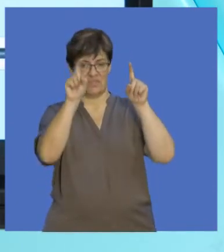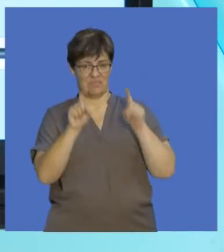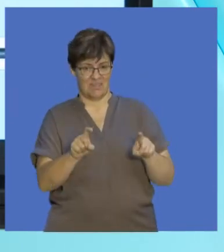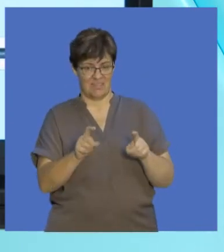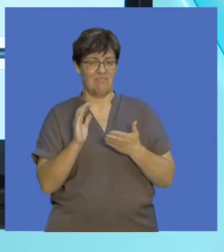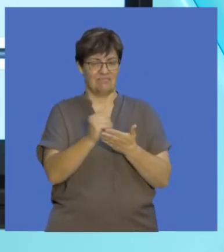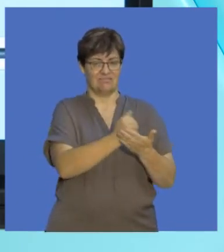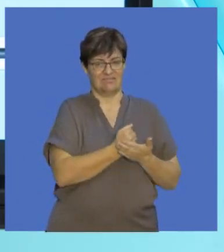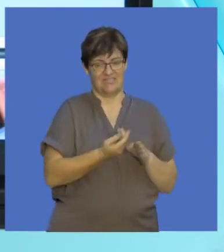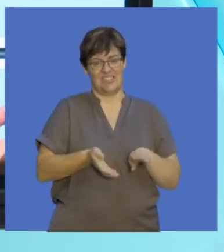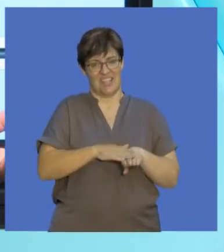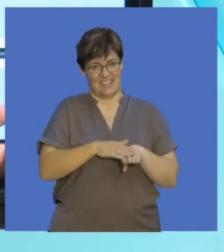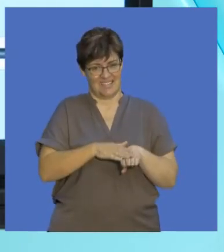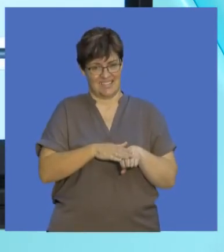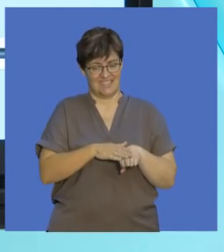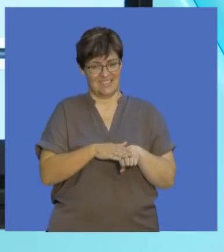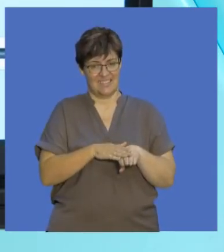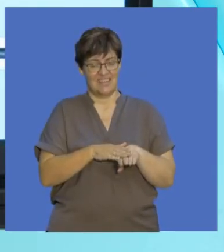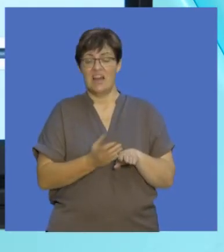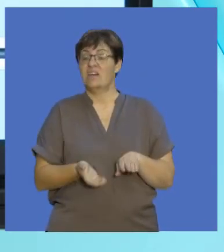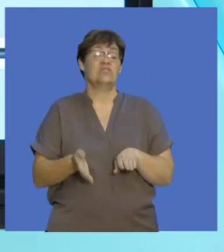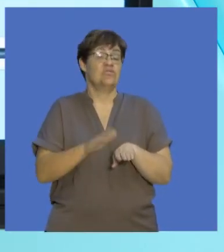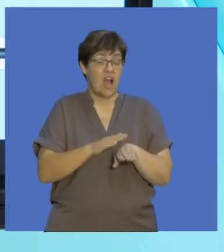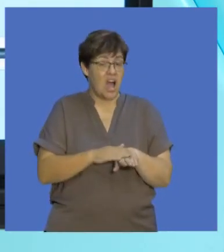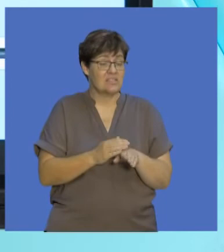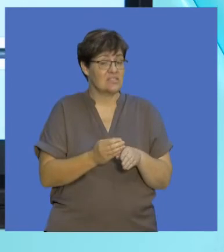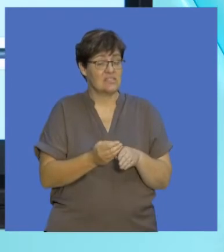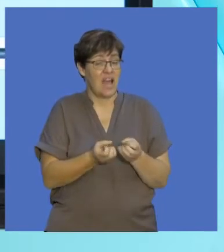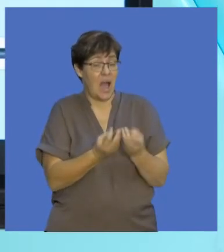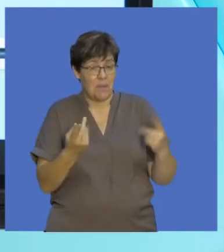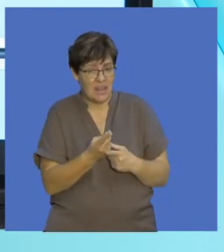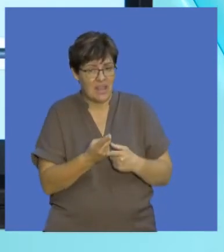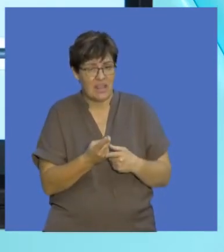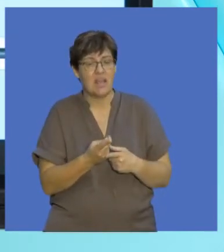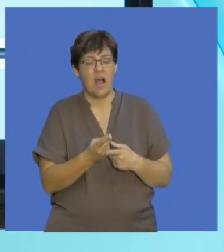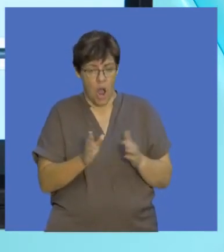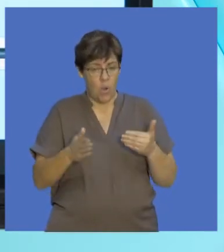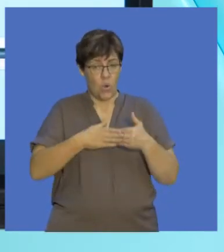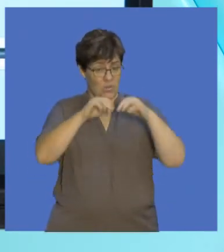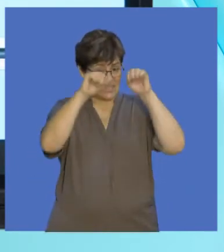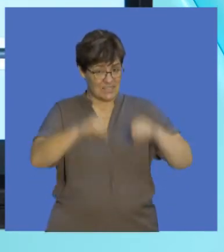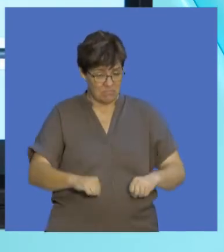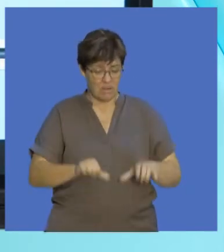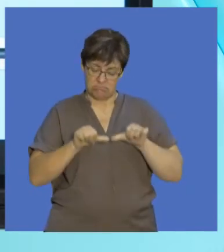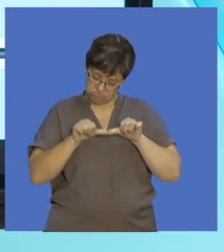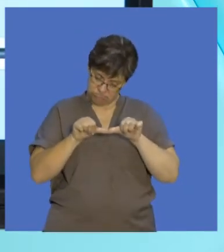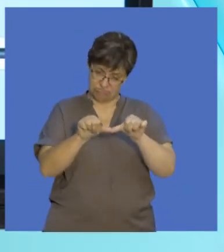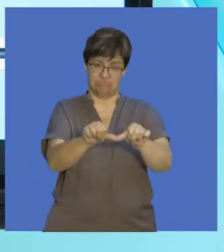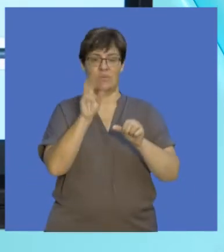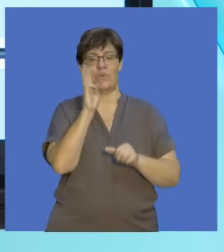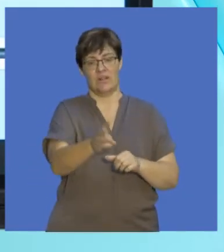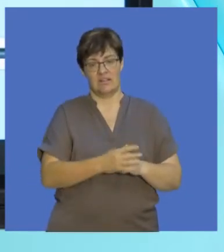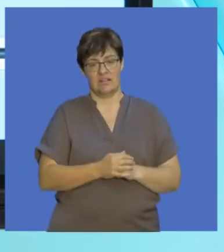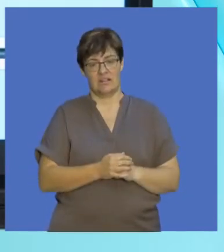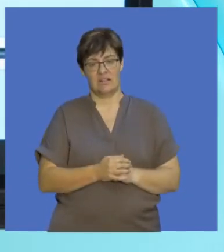of conservation of charge. Charge, in the amount of charge, as long as it's a closed system, it will remain constant. So as a